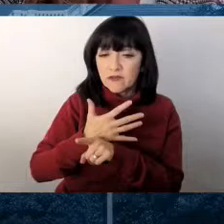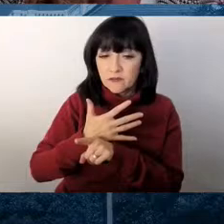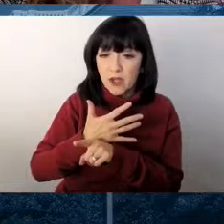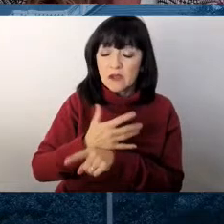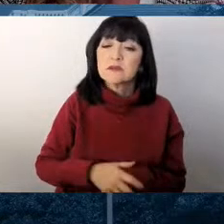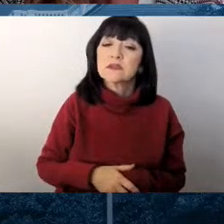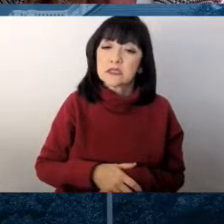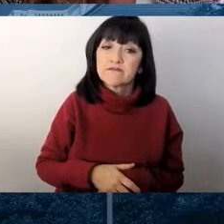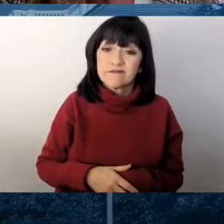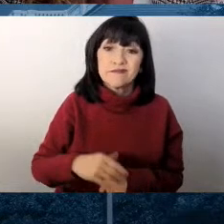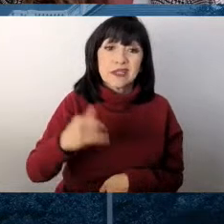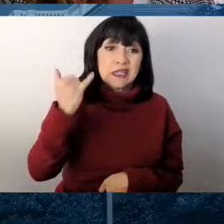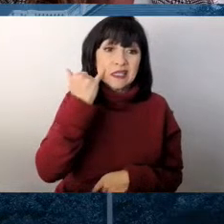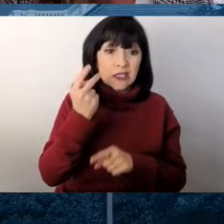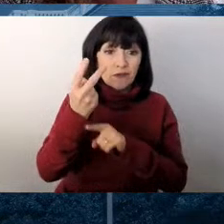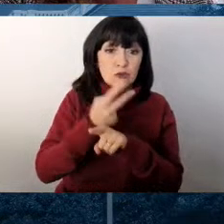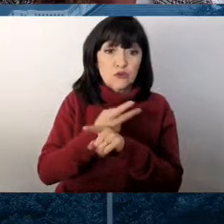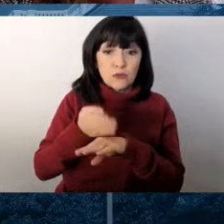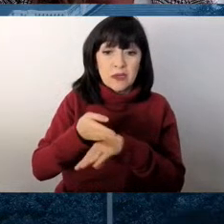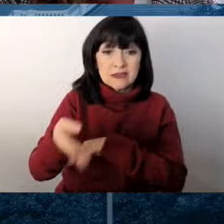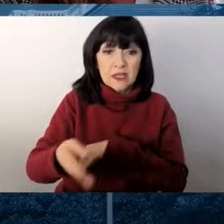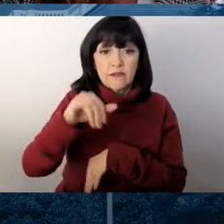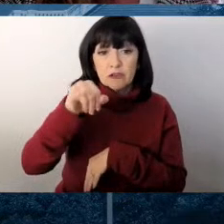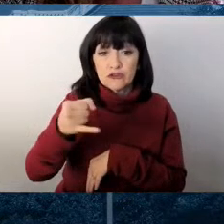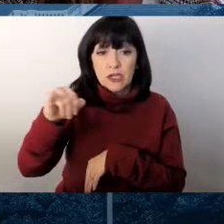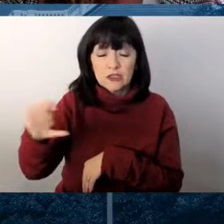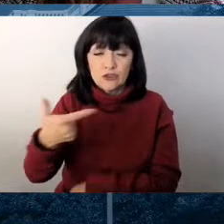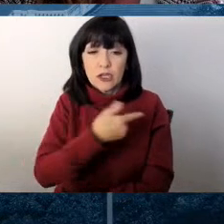time to get your booster. And you can go to